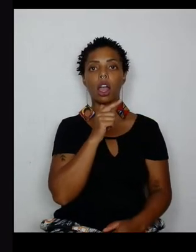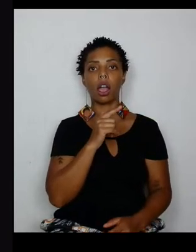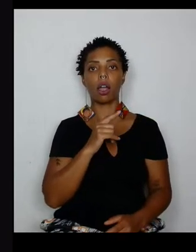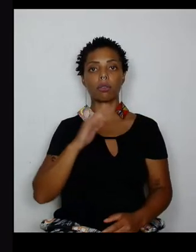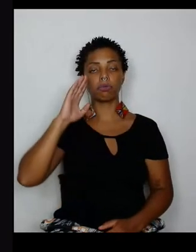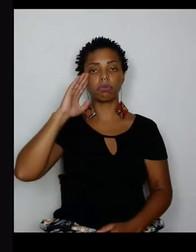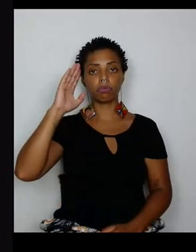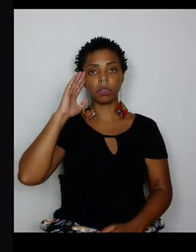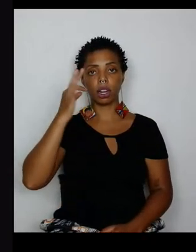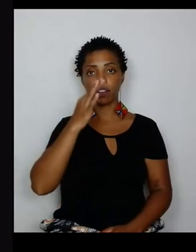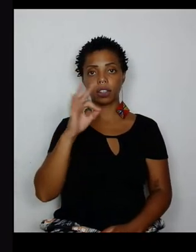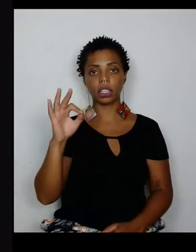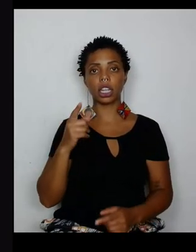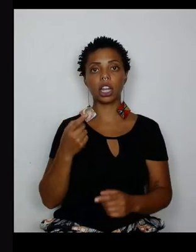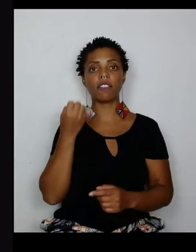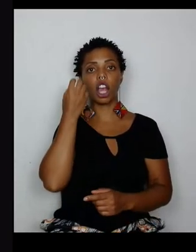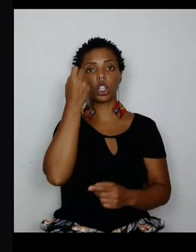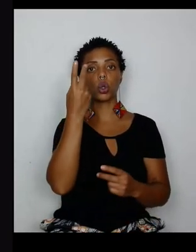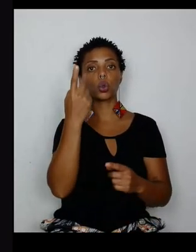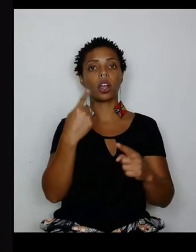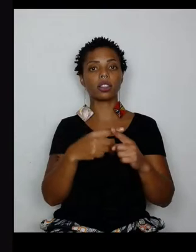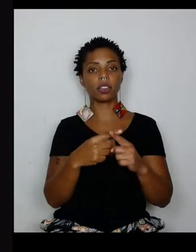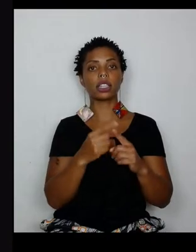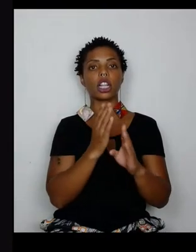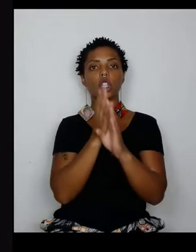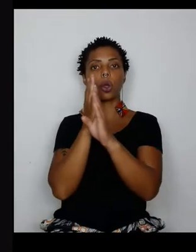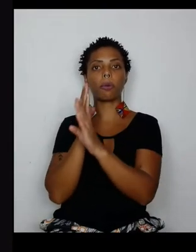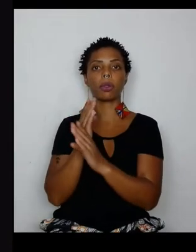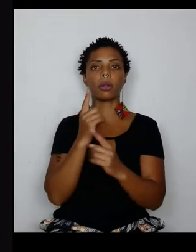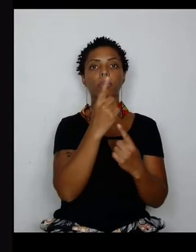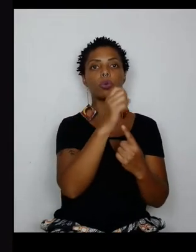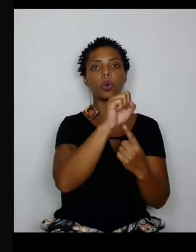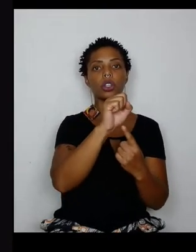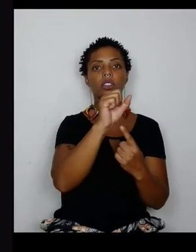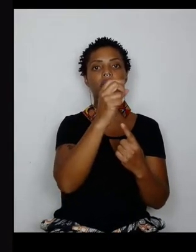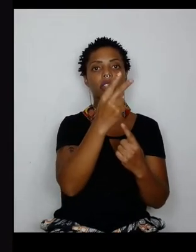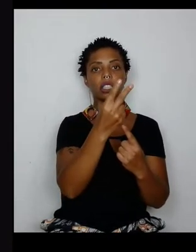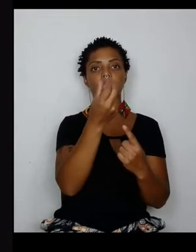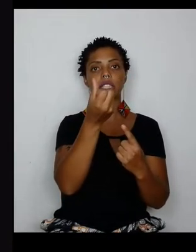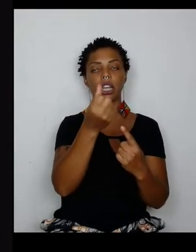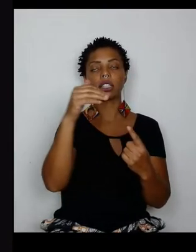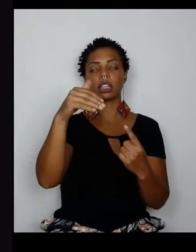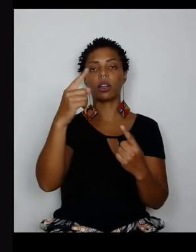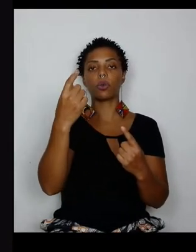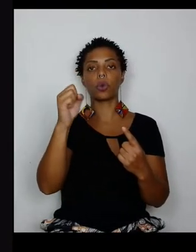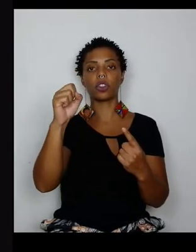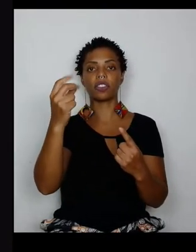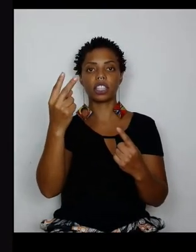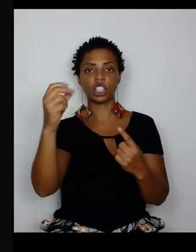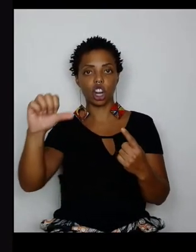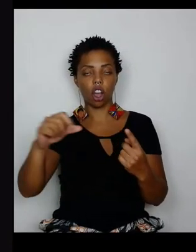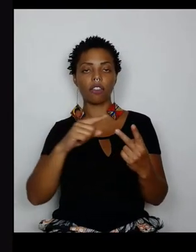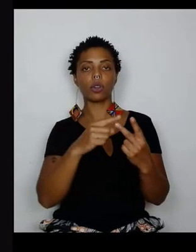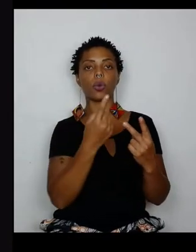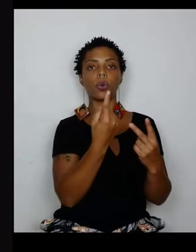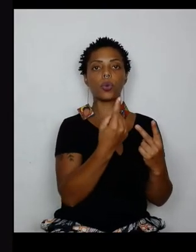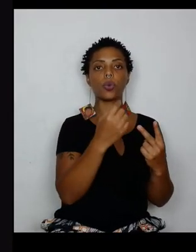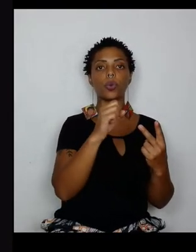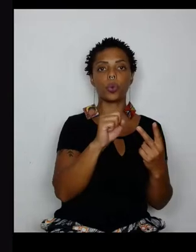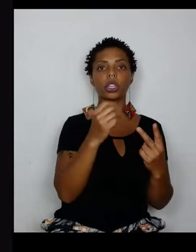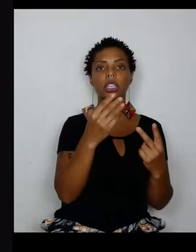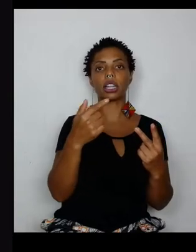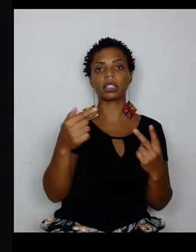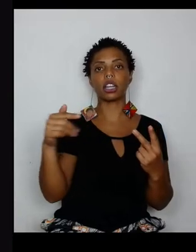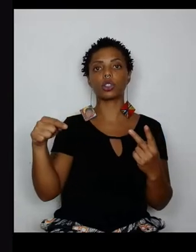six twenty nine and the other in eighteen thirty seven forty in a paper he read to the